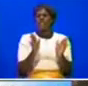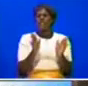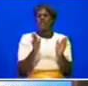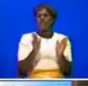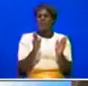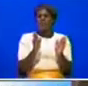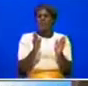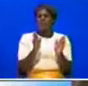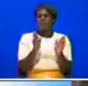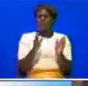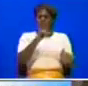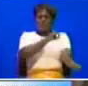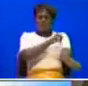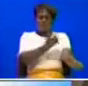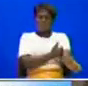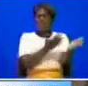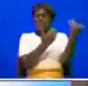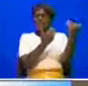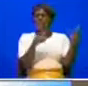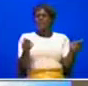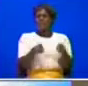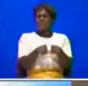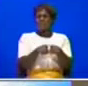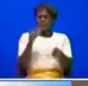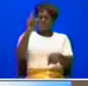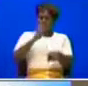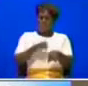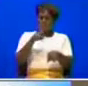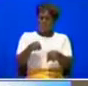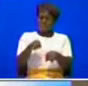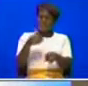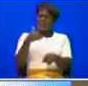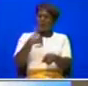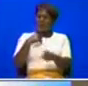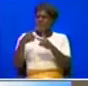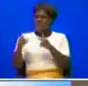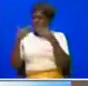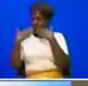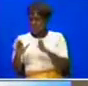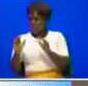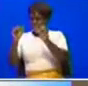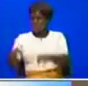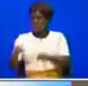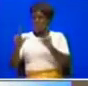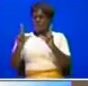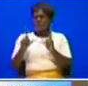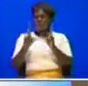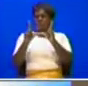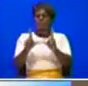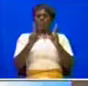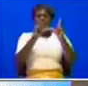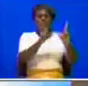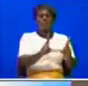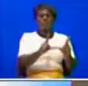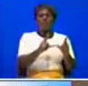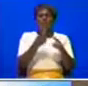microinsurance. The authority also expects that once that regulatory framework is in place, we shall be able to license carriers for microinsurance